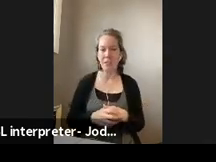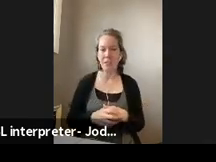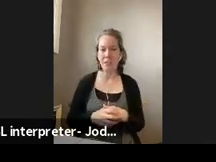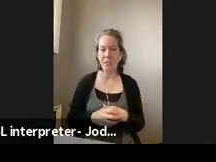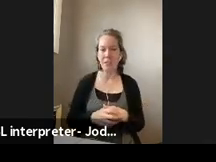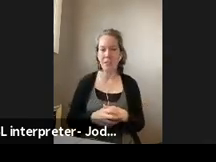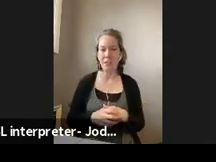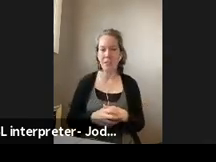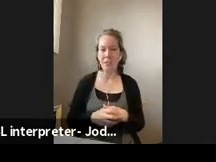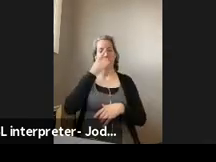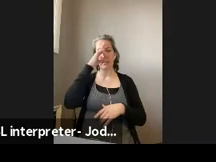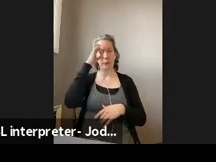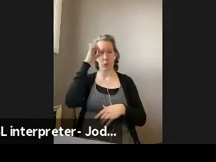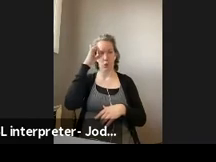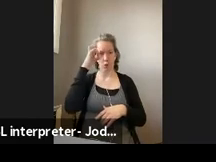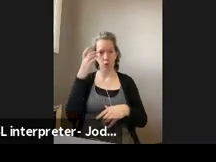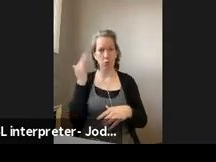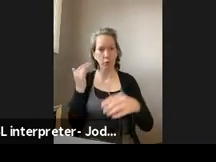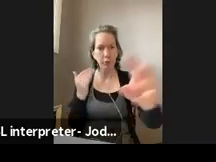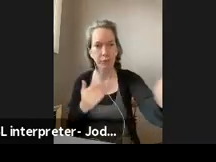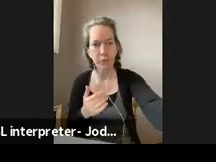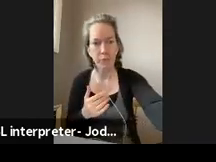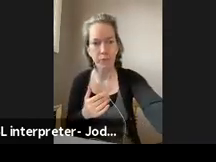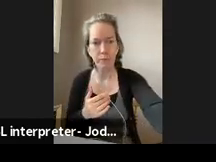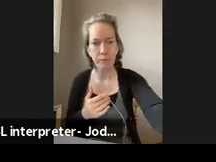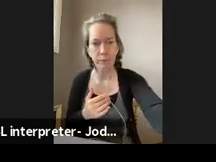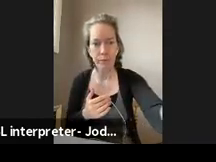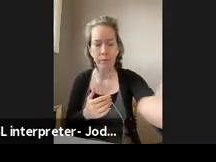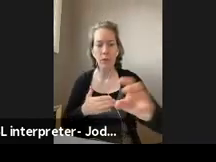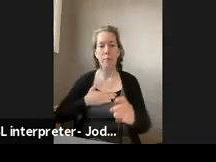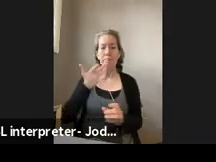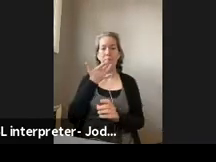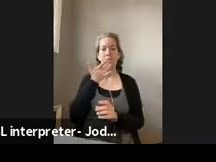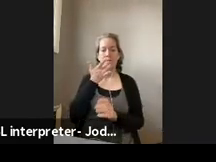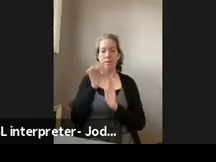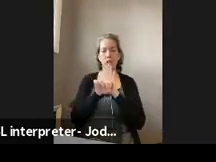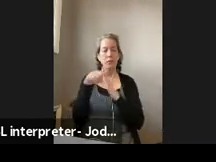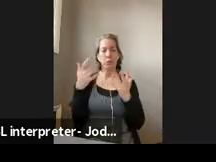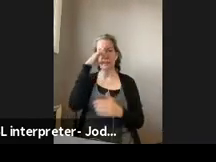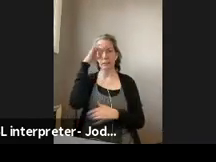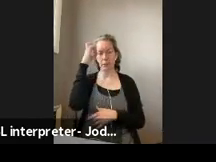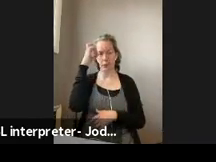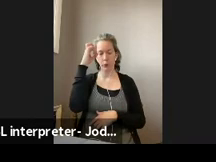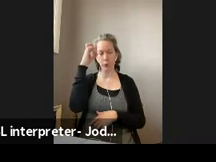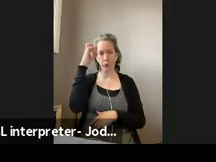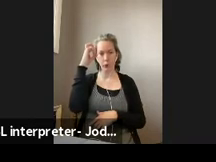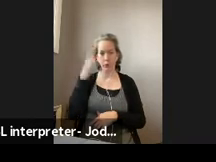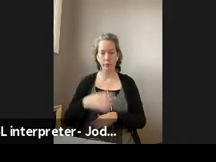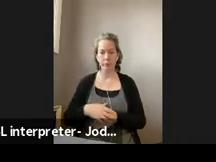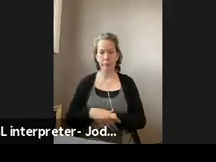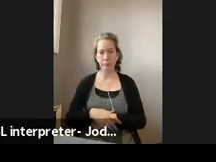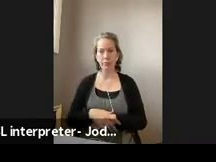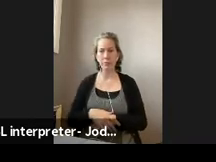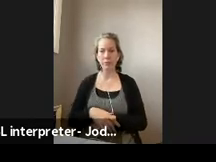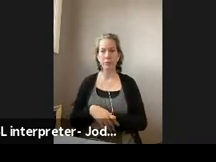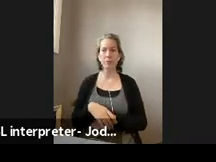like the cold weather. I just like warm weather for myself. Okay. Fall. I think we secretly influenced people a bit tonight.